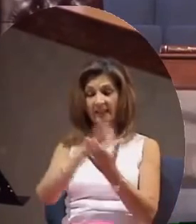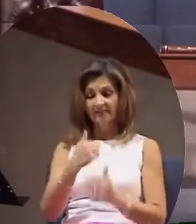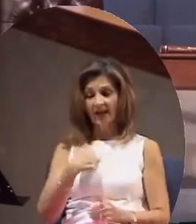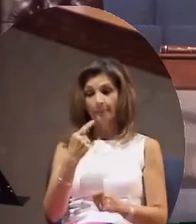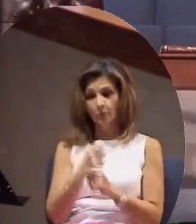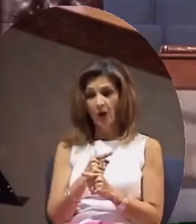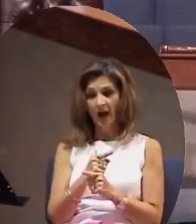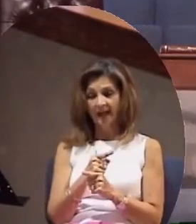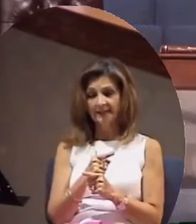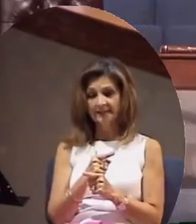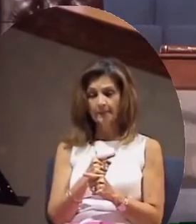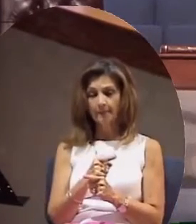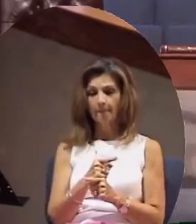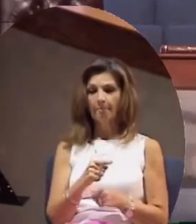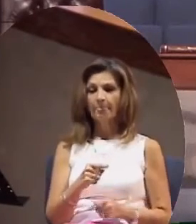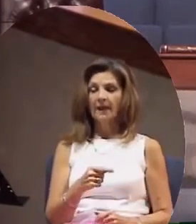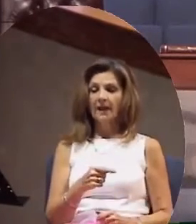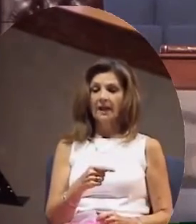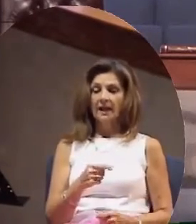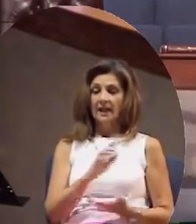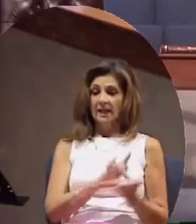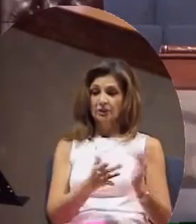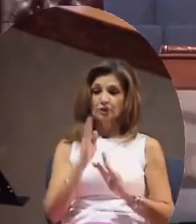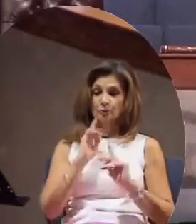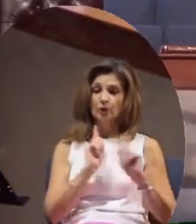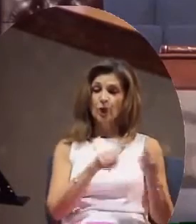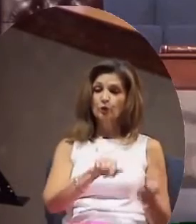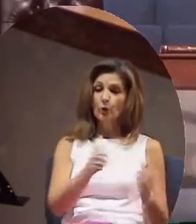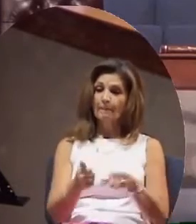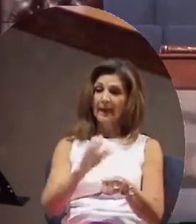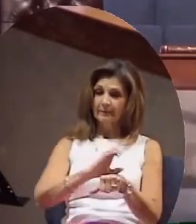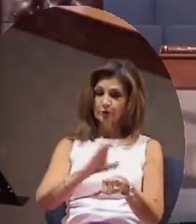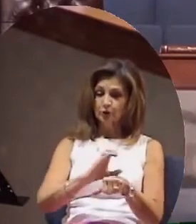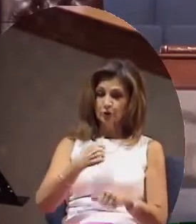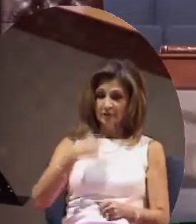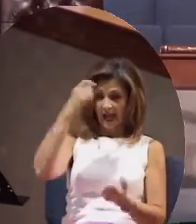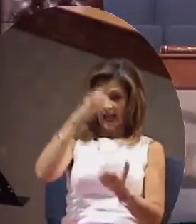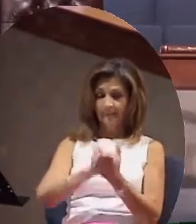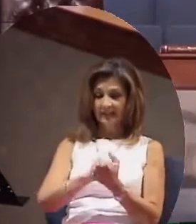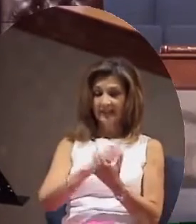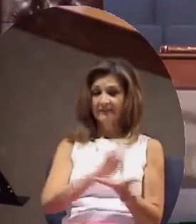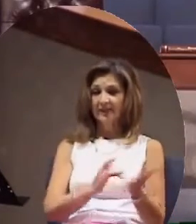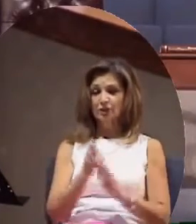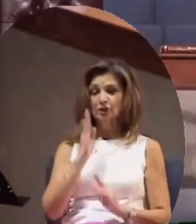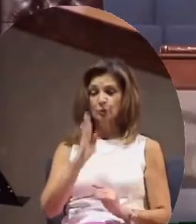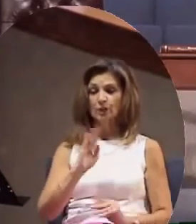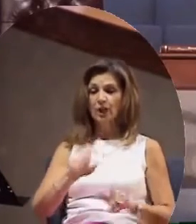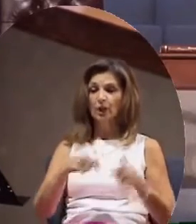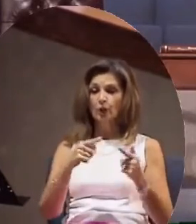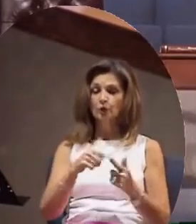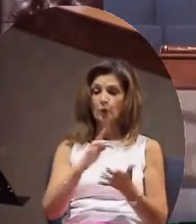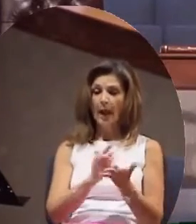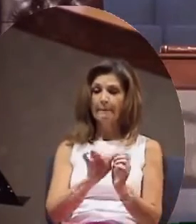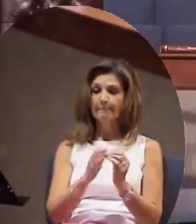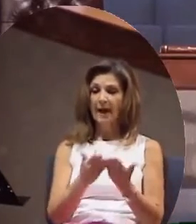that he'd go to a Baptist church. I know he would go to a Bible preaching church. Amen. Everywhere he went, when he got them in the house there in